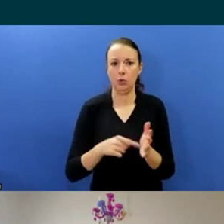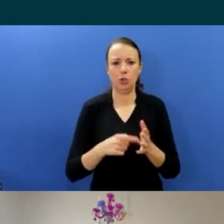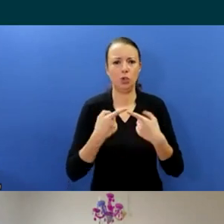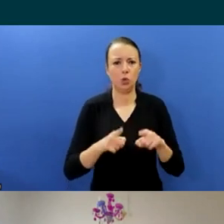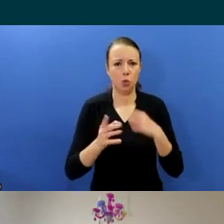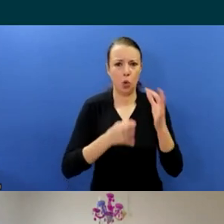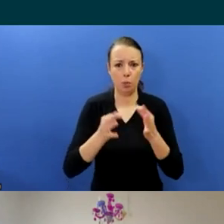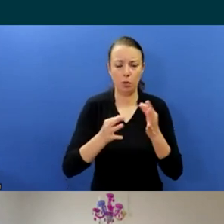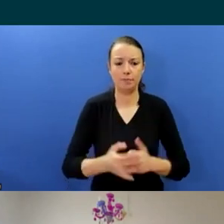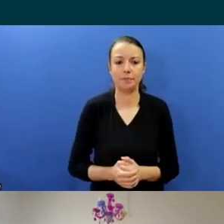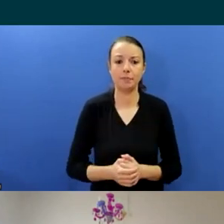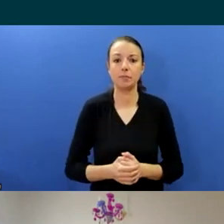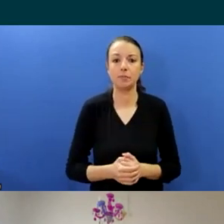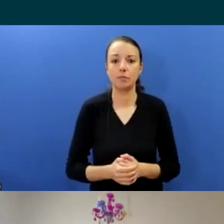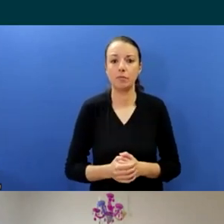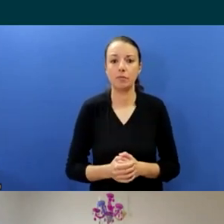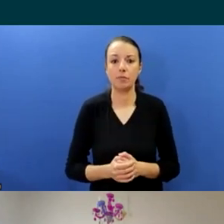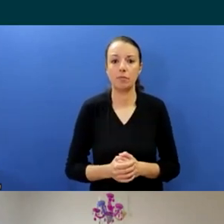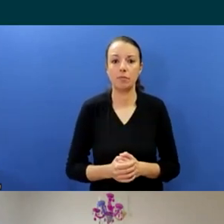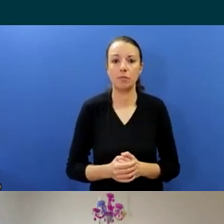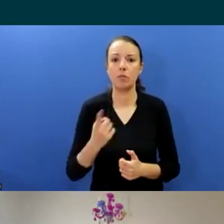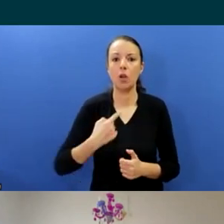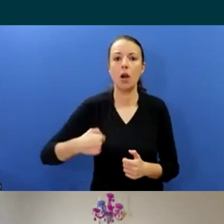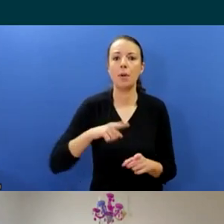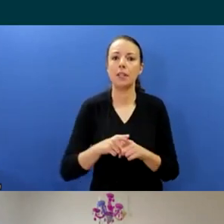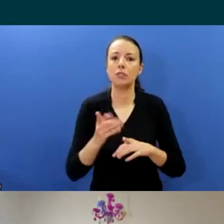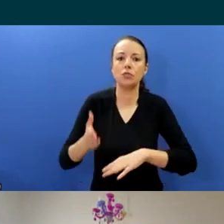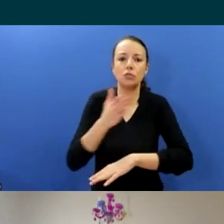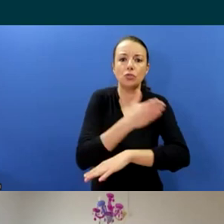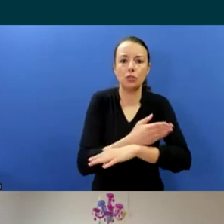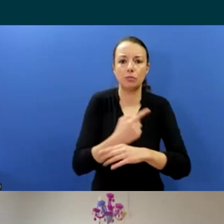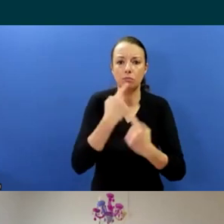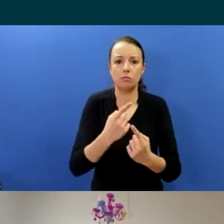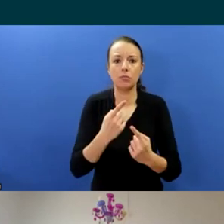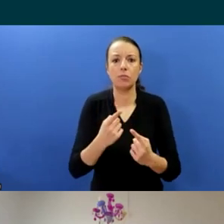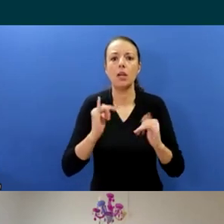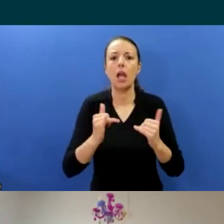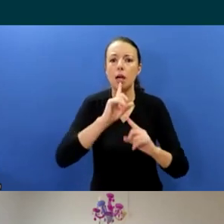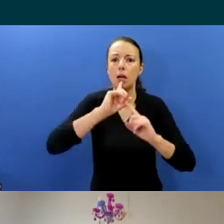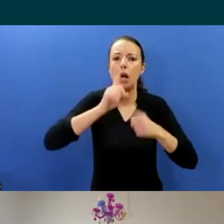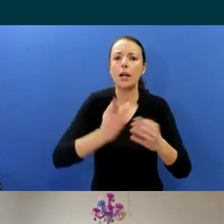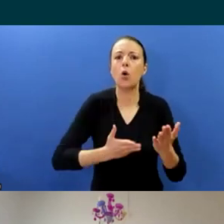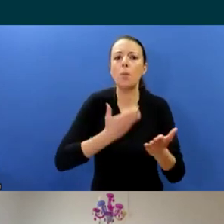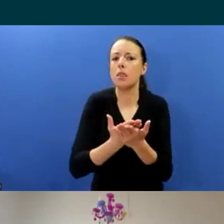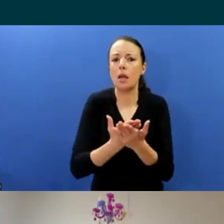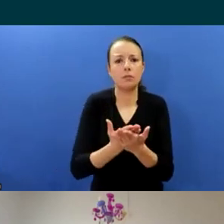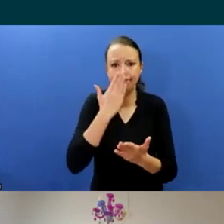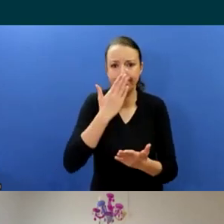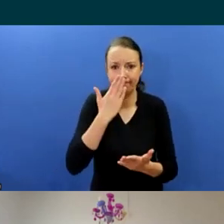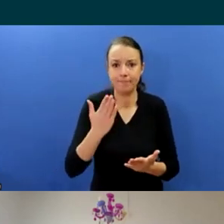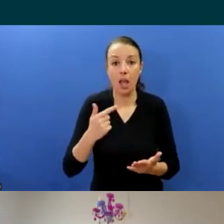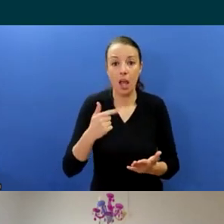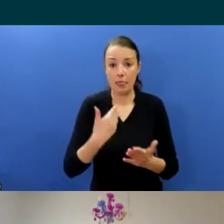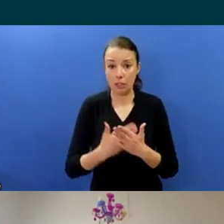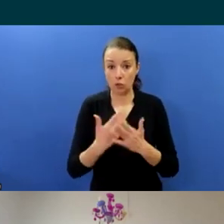recommendations we want to end with. Why do we do that? I had an experience in a climate forum in Geneva with